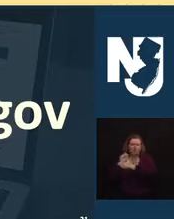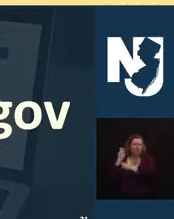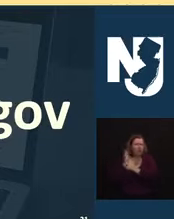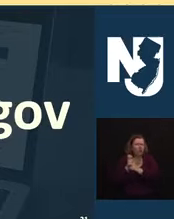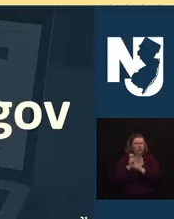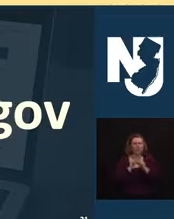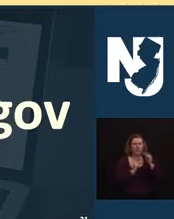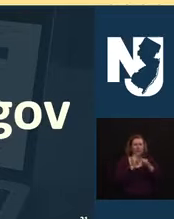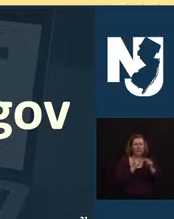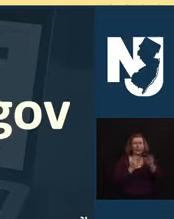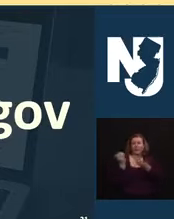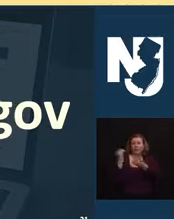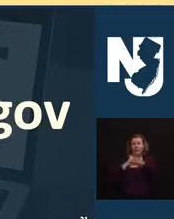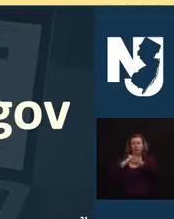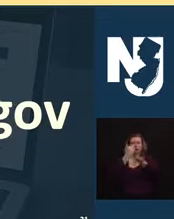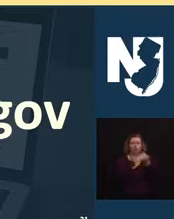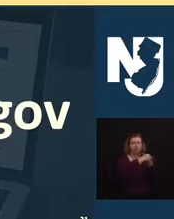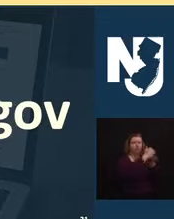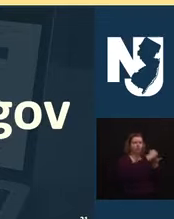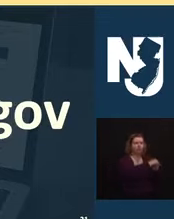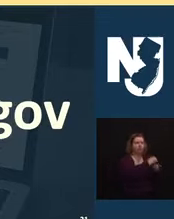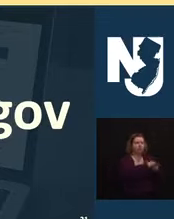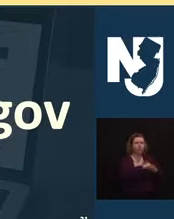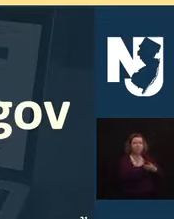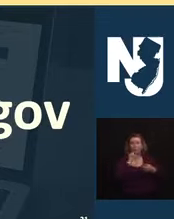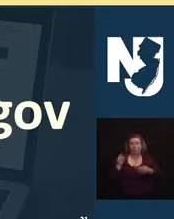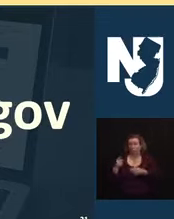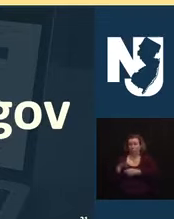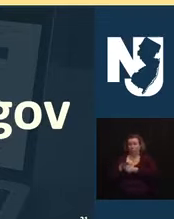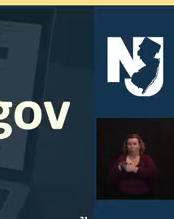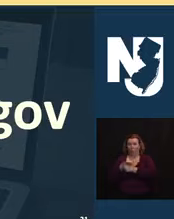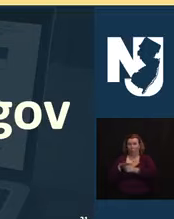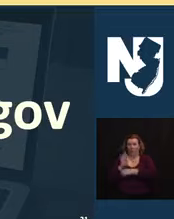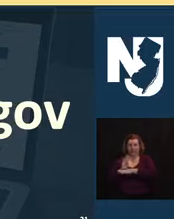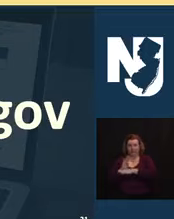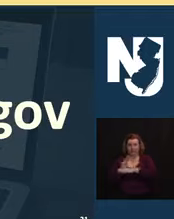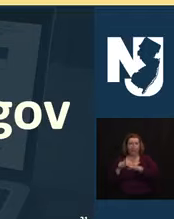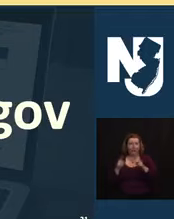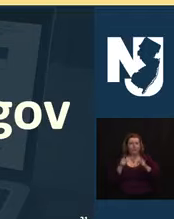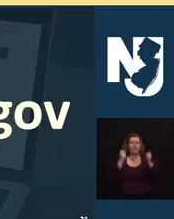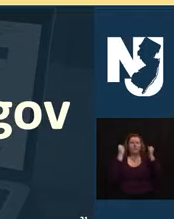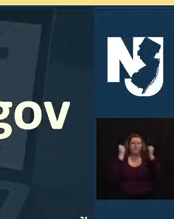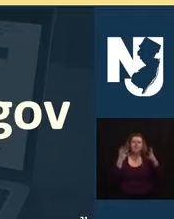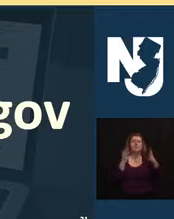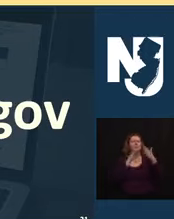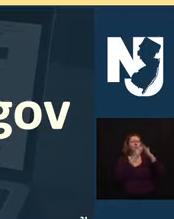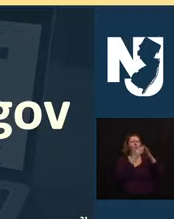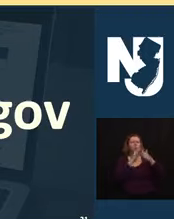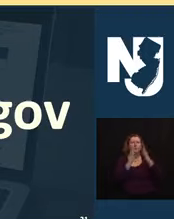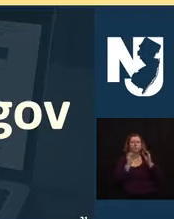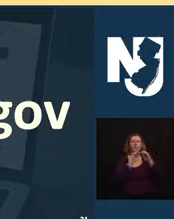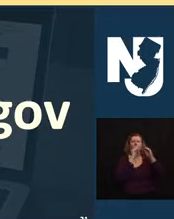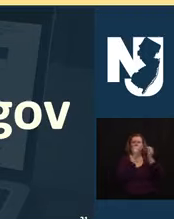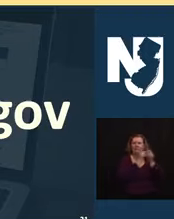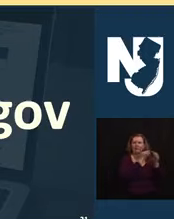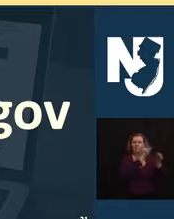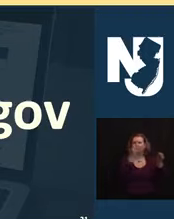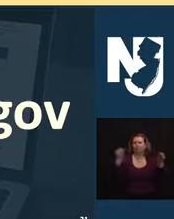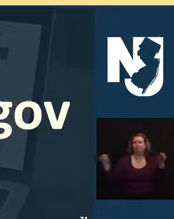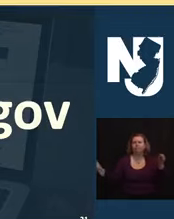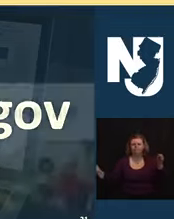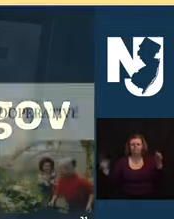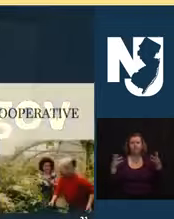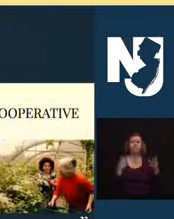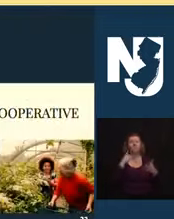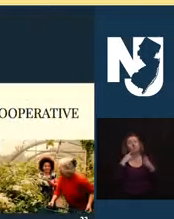partnerships, not just with local business owners, but also with countless community organizations. One of those partnerships is with the